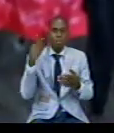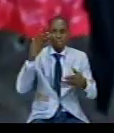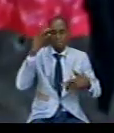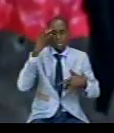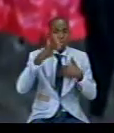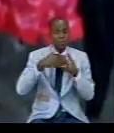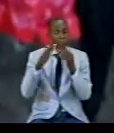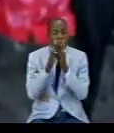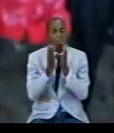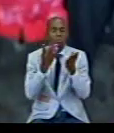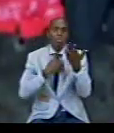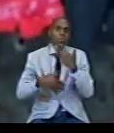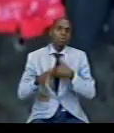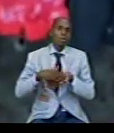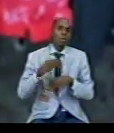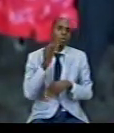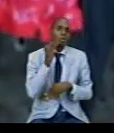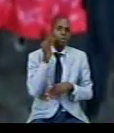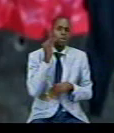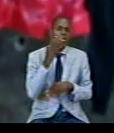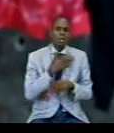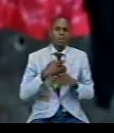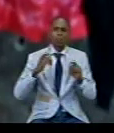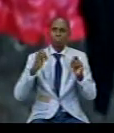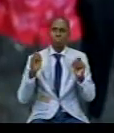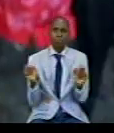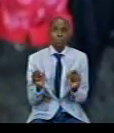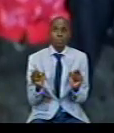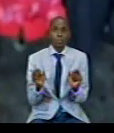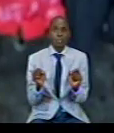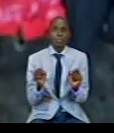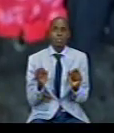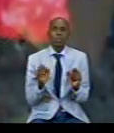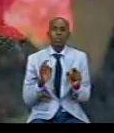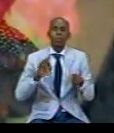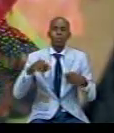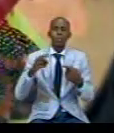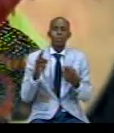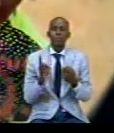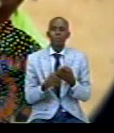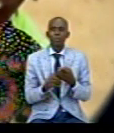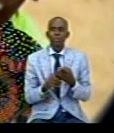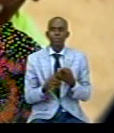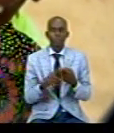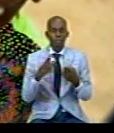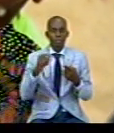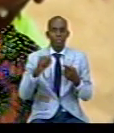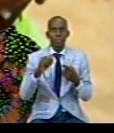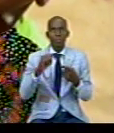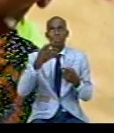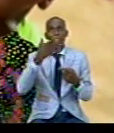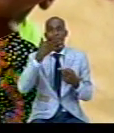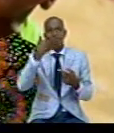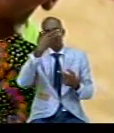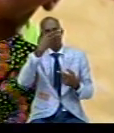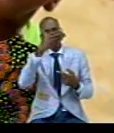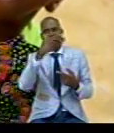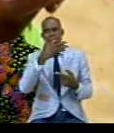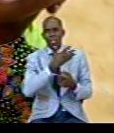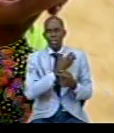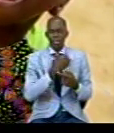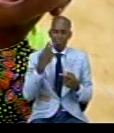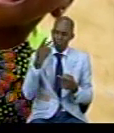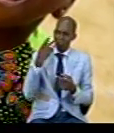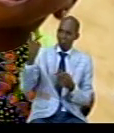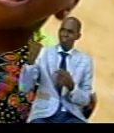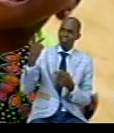And suddenly, he went to my car beside the car and checked his mouth. And he saw that the